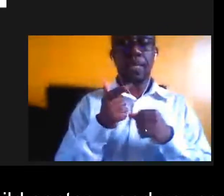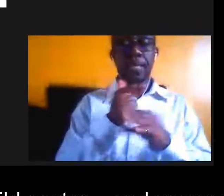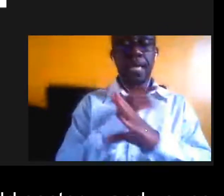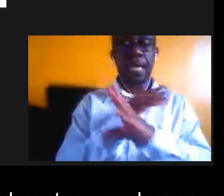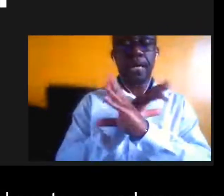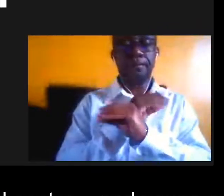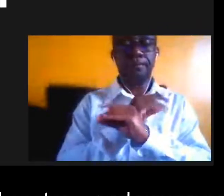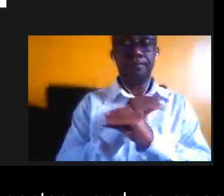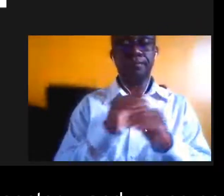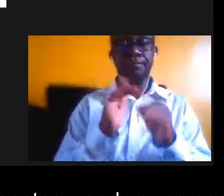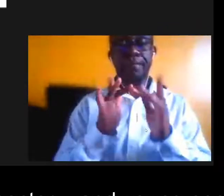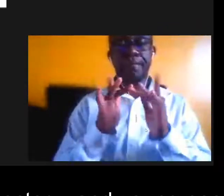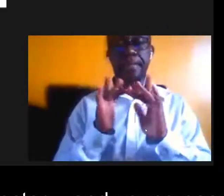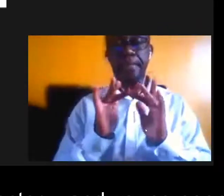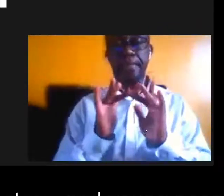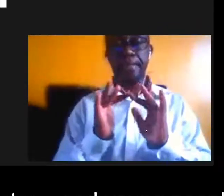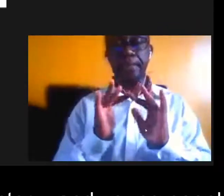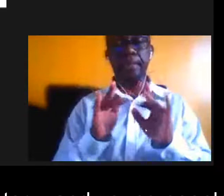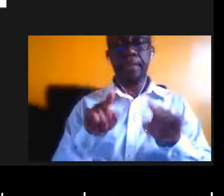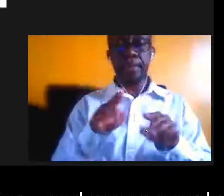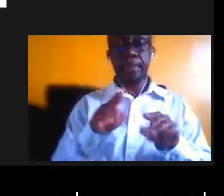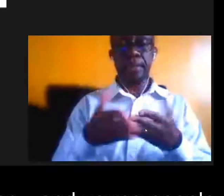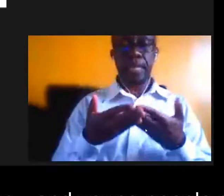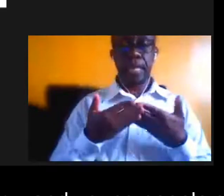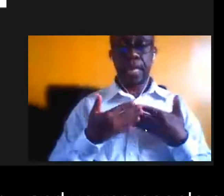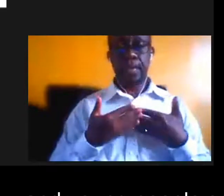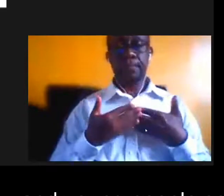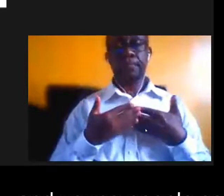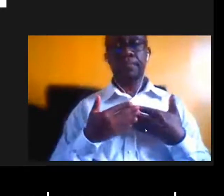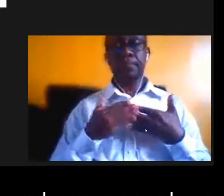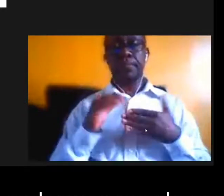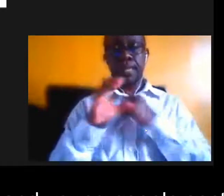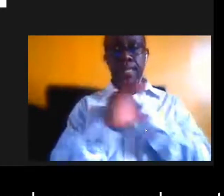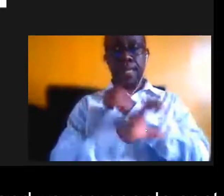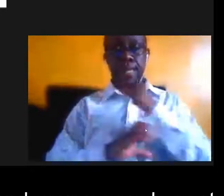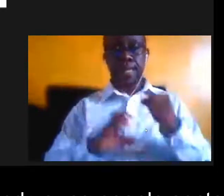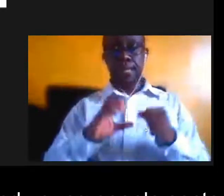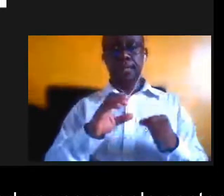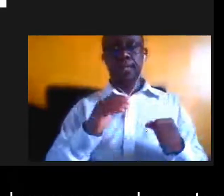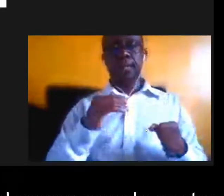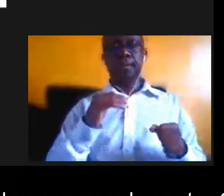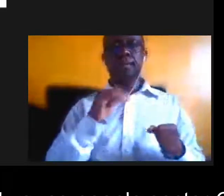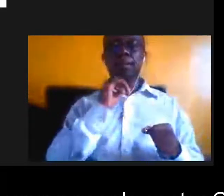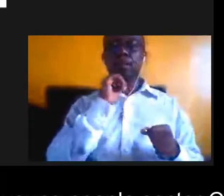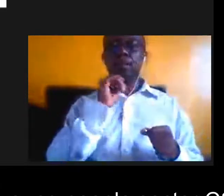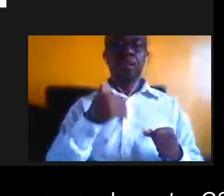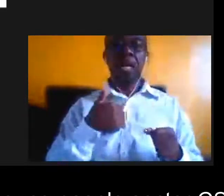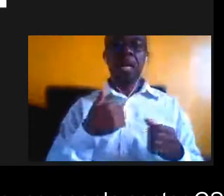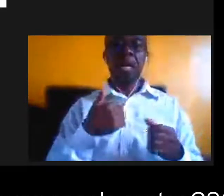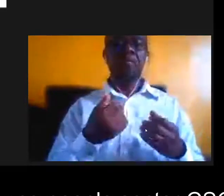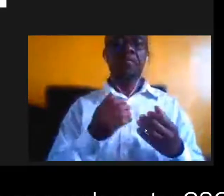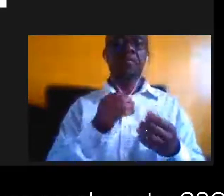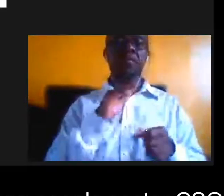also the country for not having much contamination